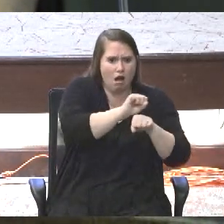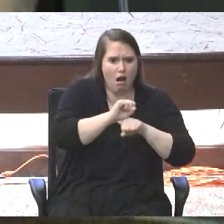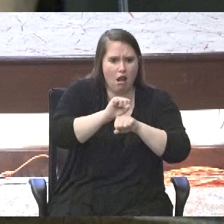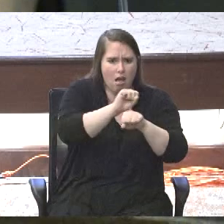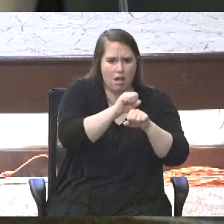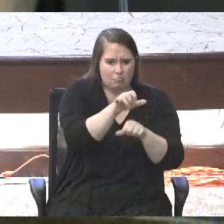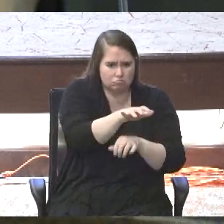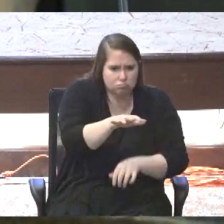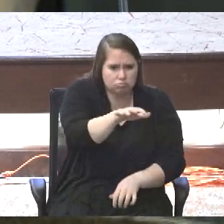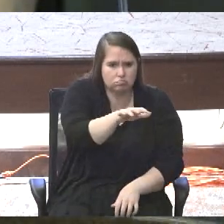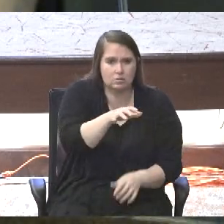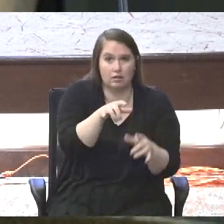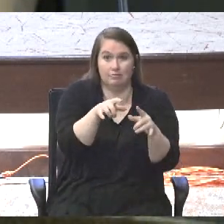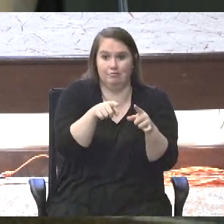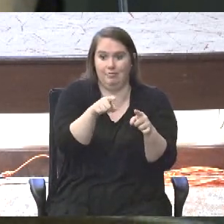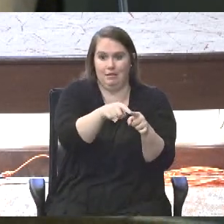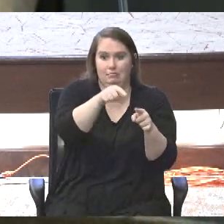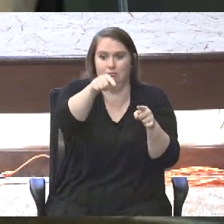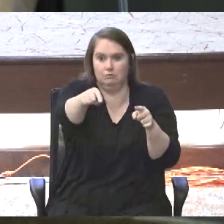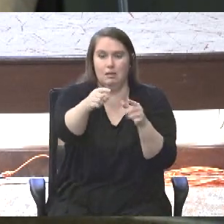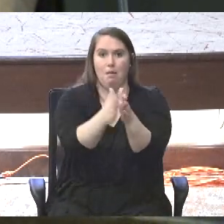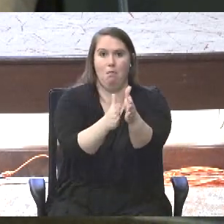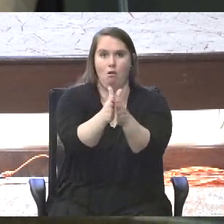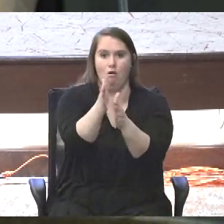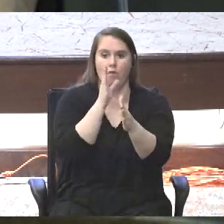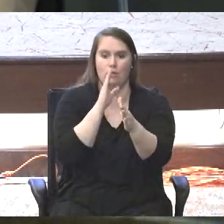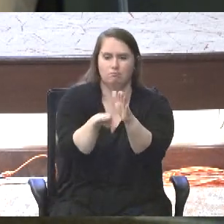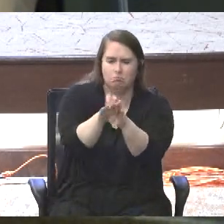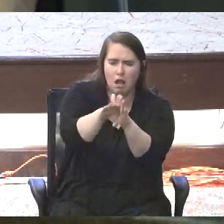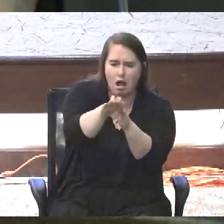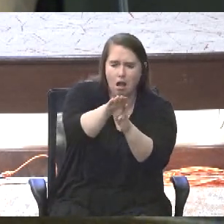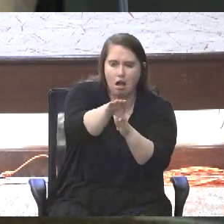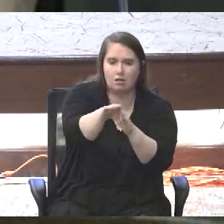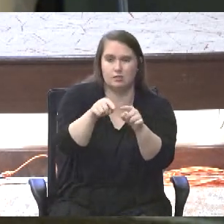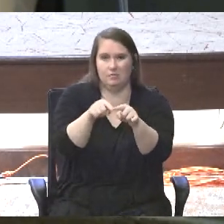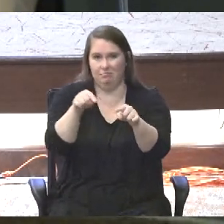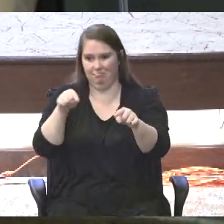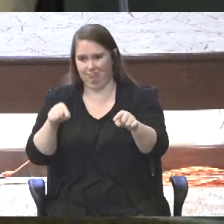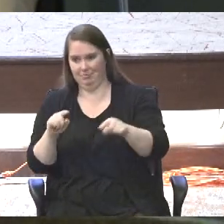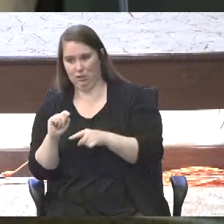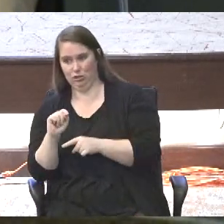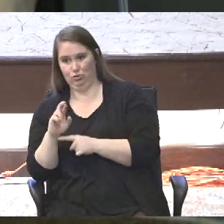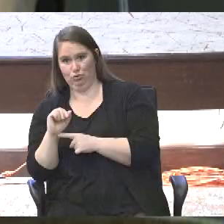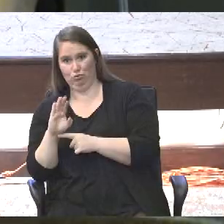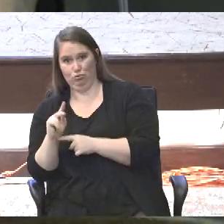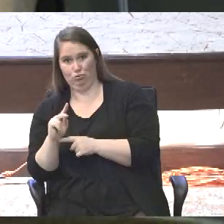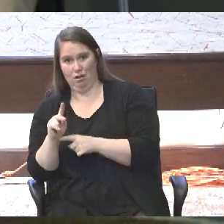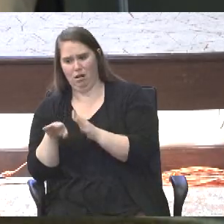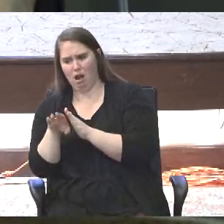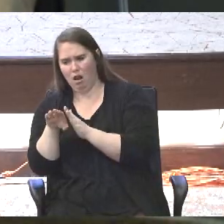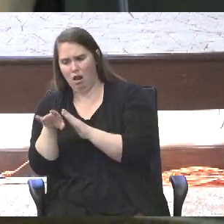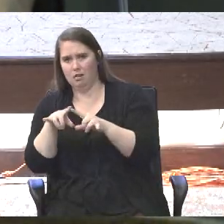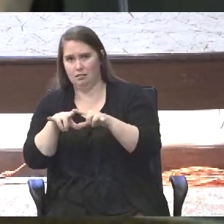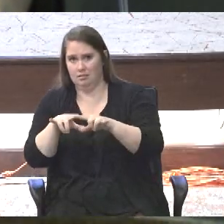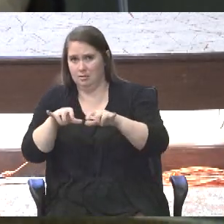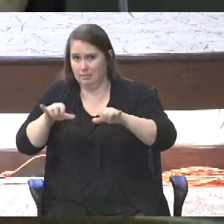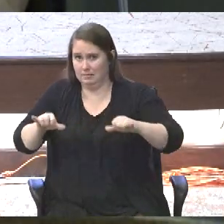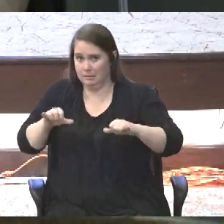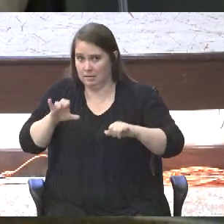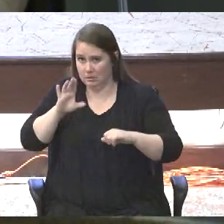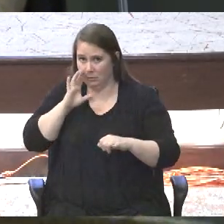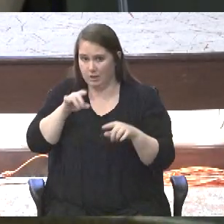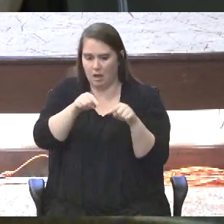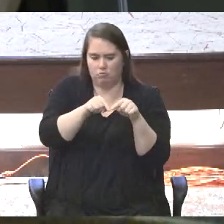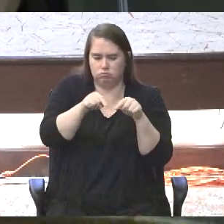park area across from the Floyd Casey football stadium, as it were, across the street